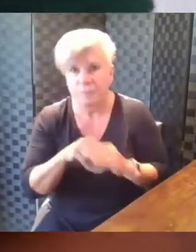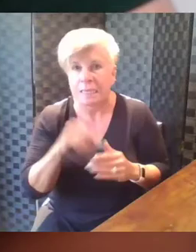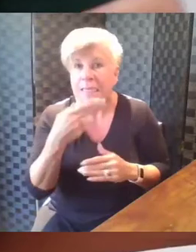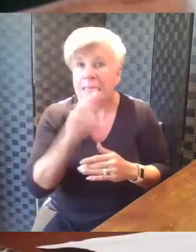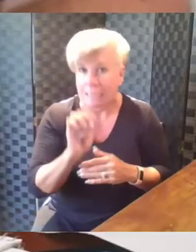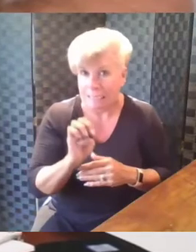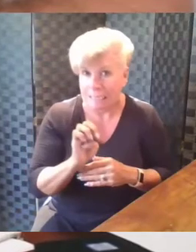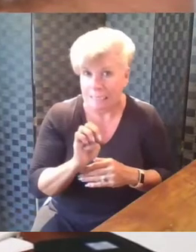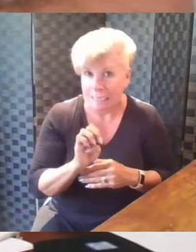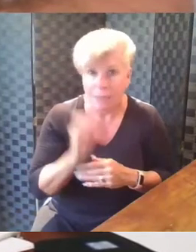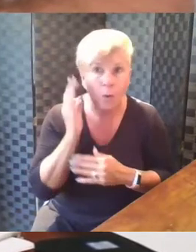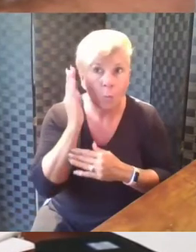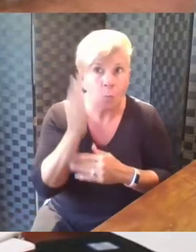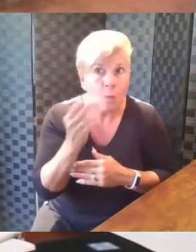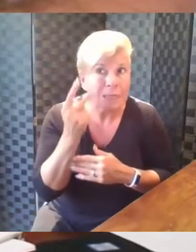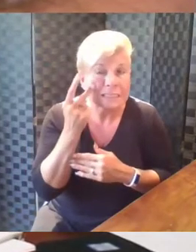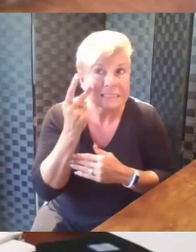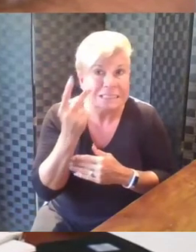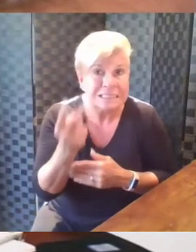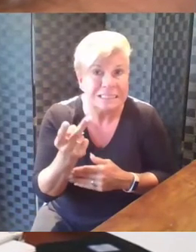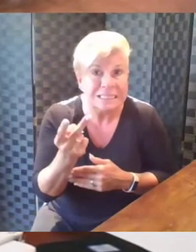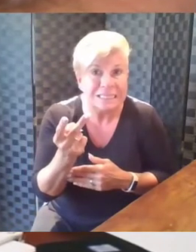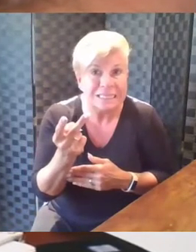He will see